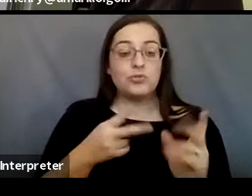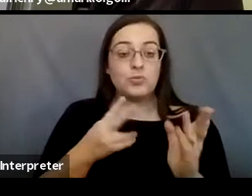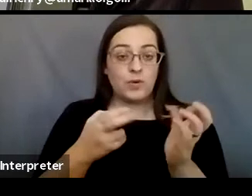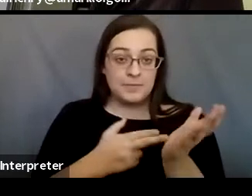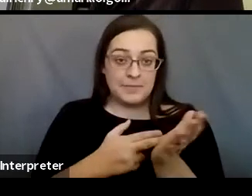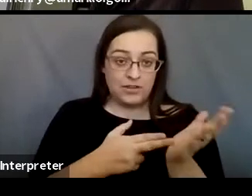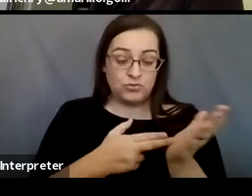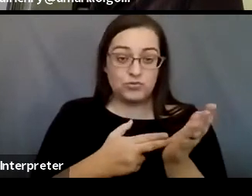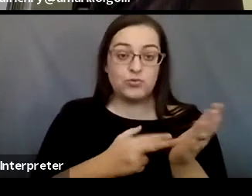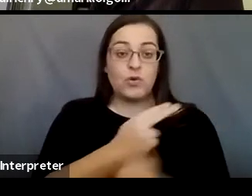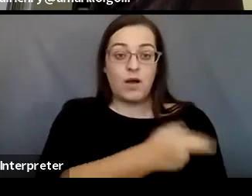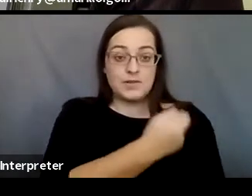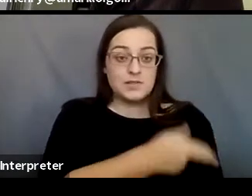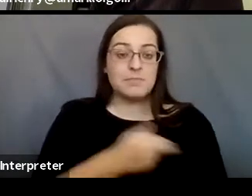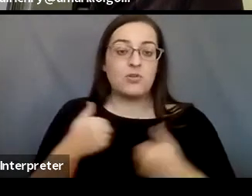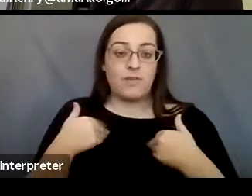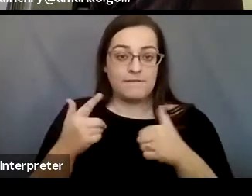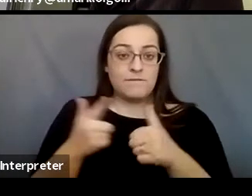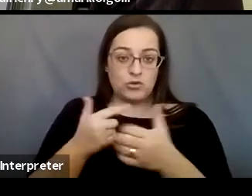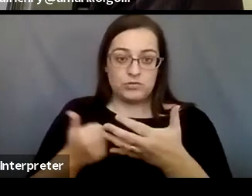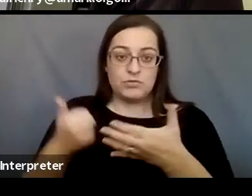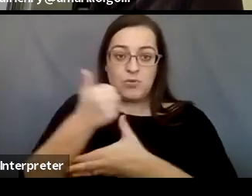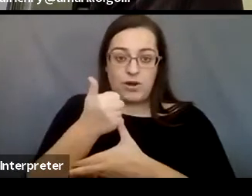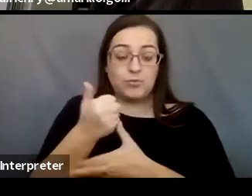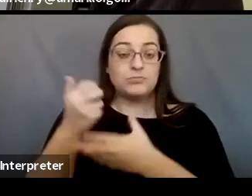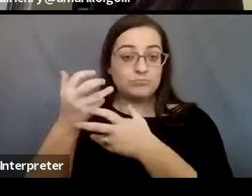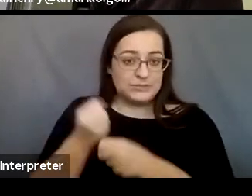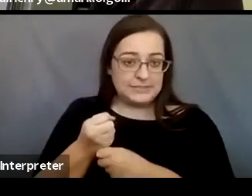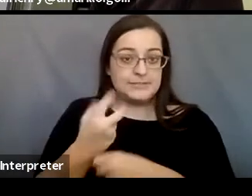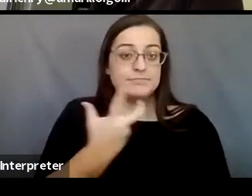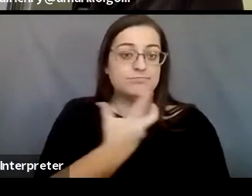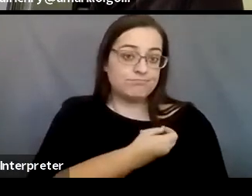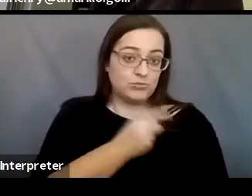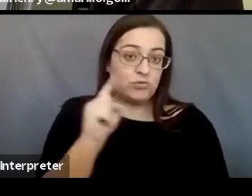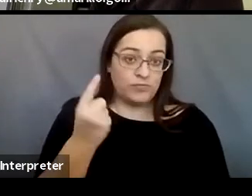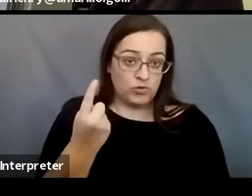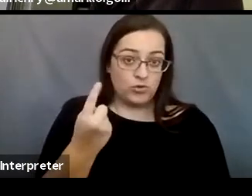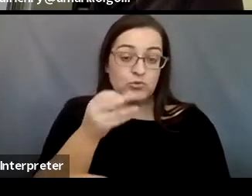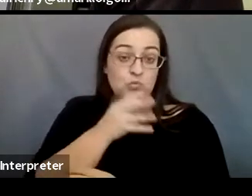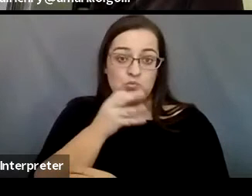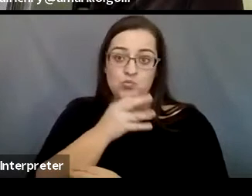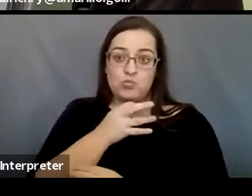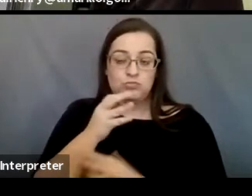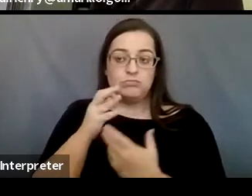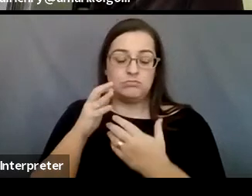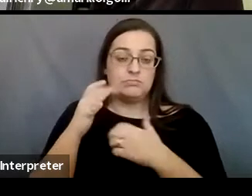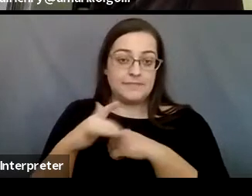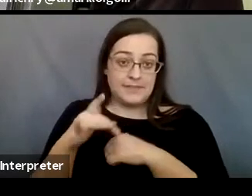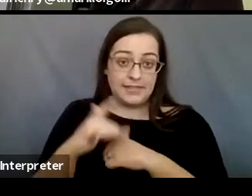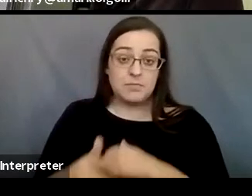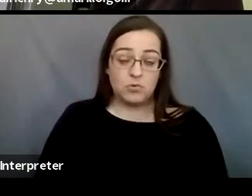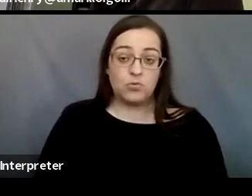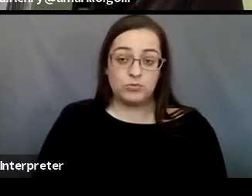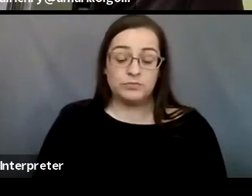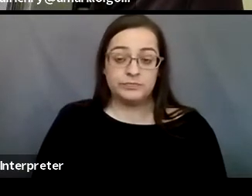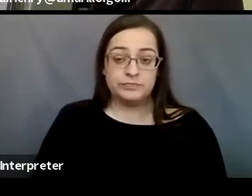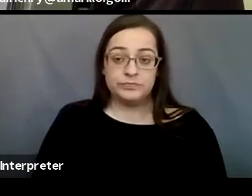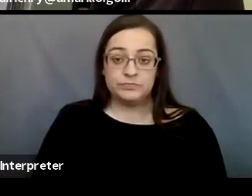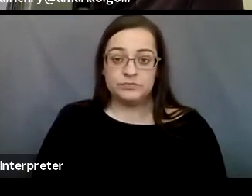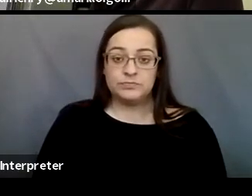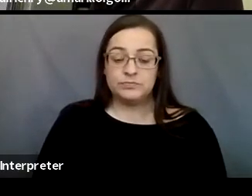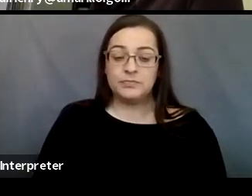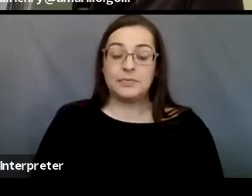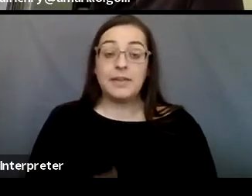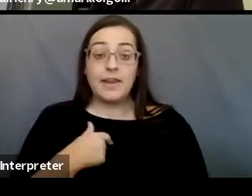that the hospitals have the first priority and receive the vaccine as soon as it becomes available. I would